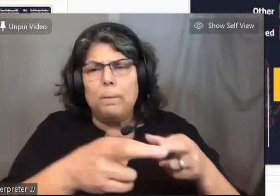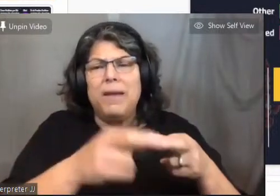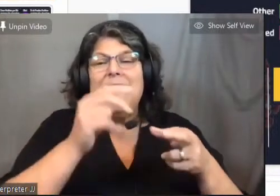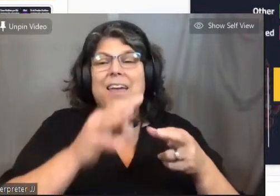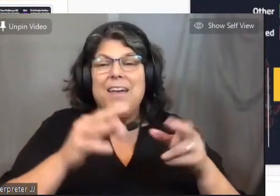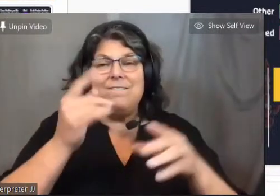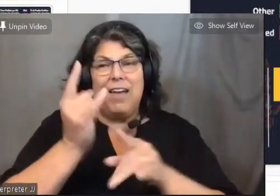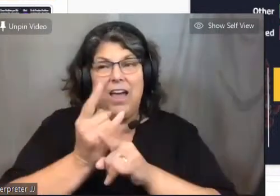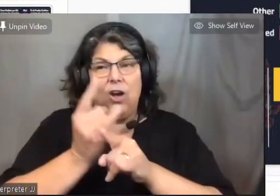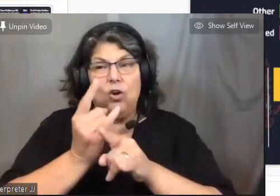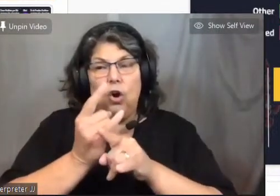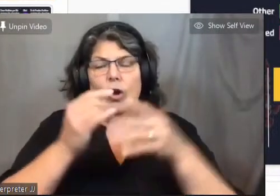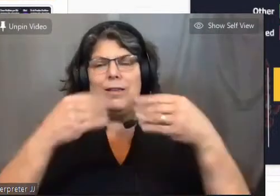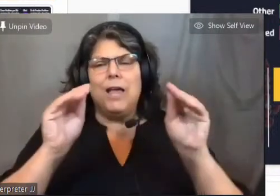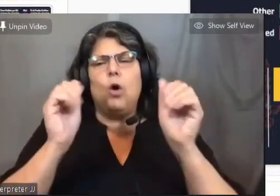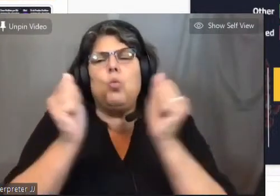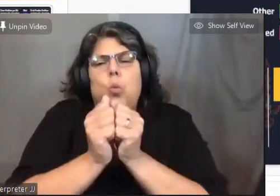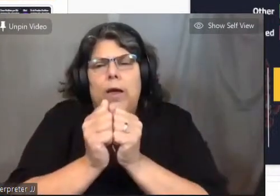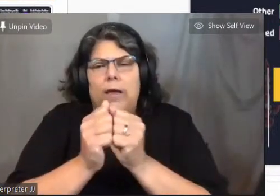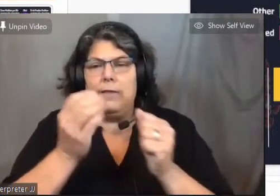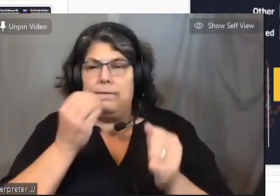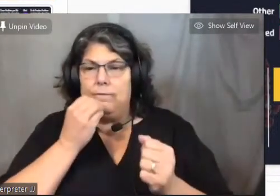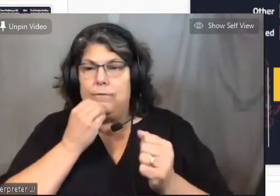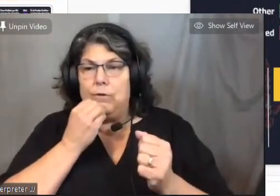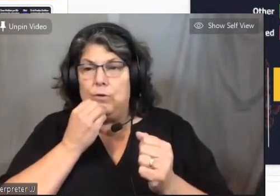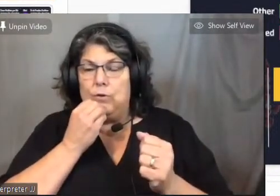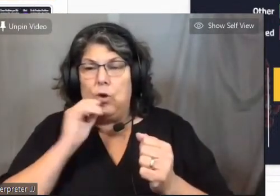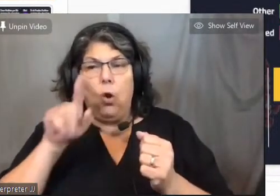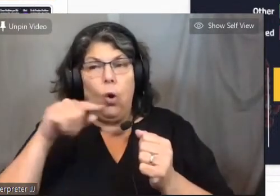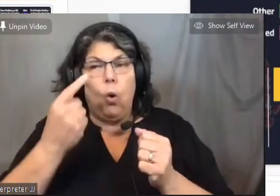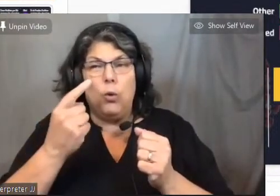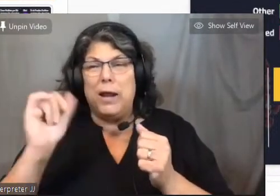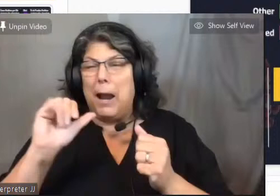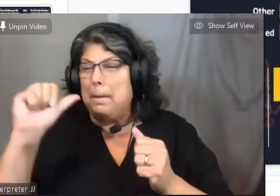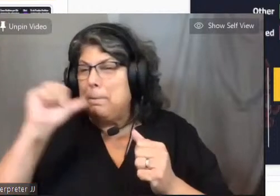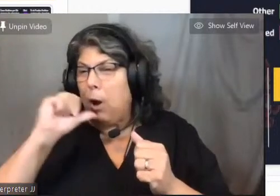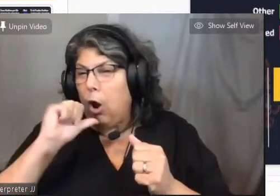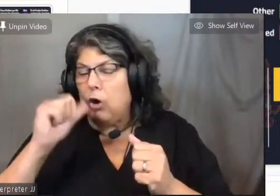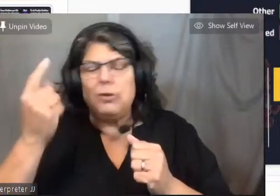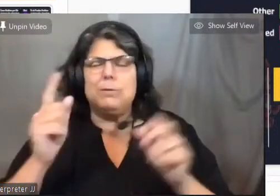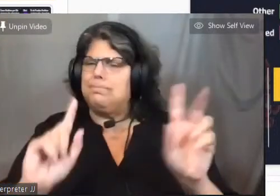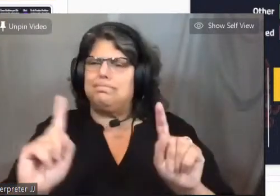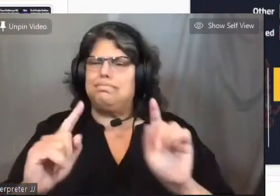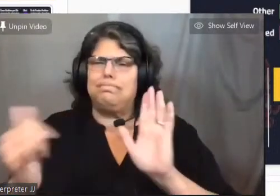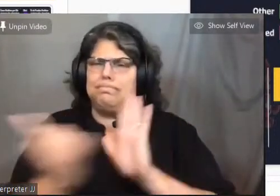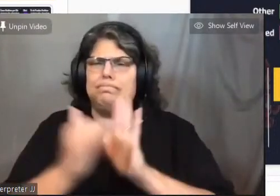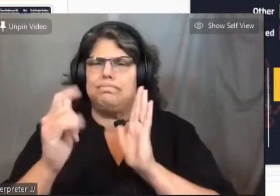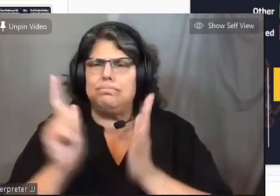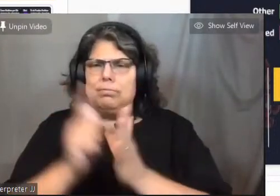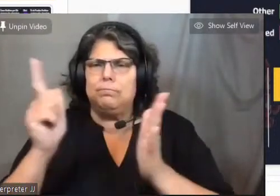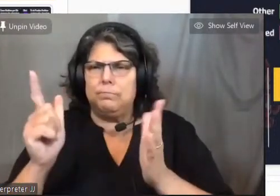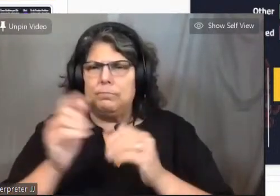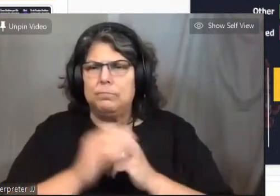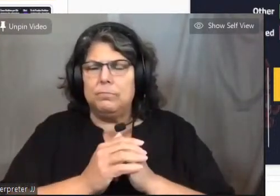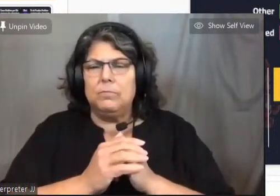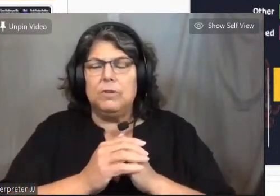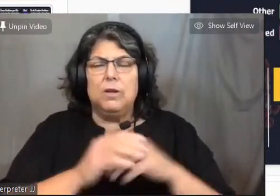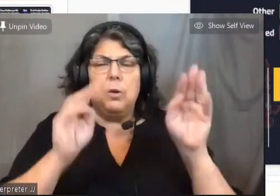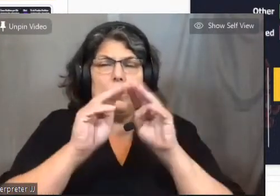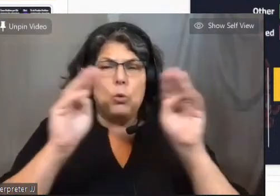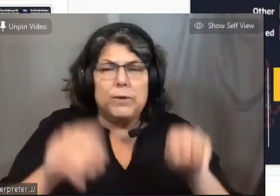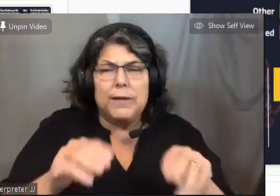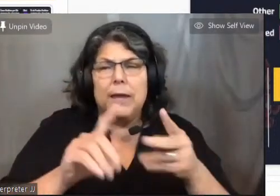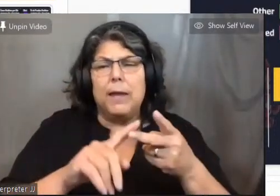alcoholic beverages with food. Booze alone is still prohibited. Movies, family entertainment, zoos,